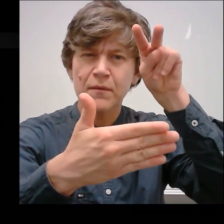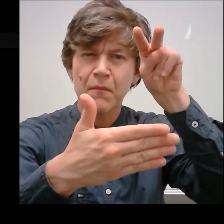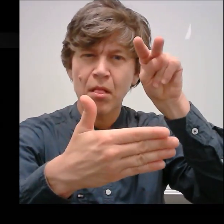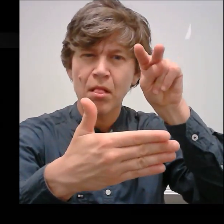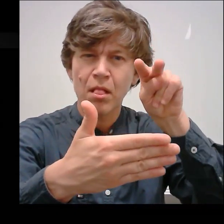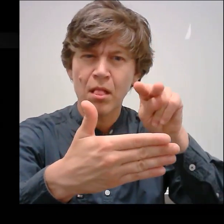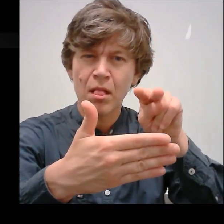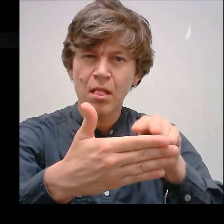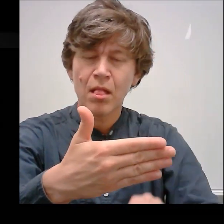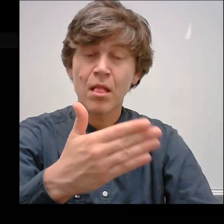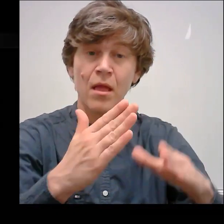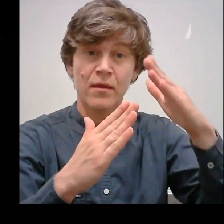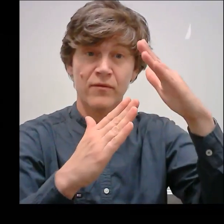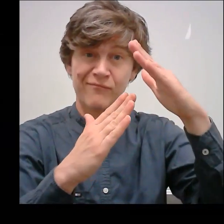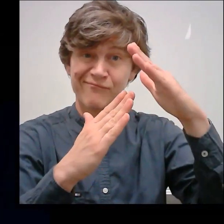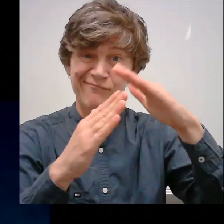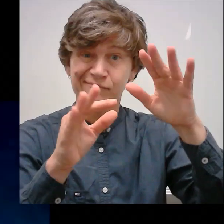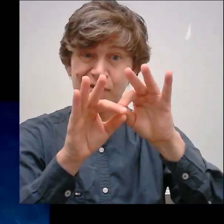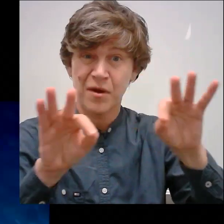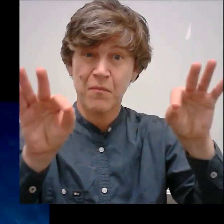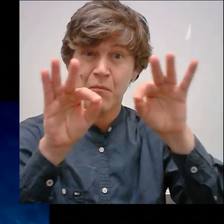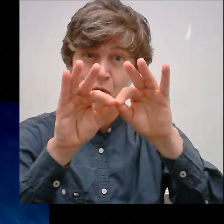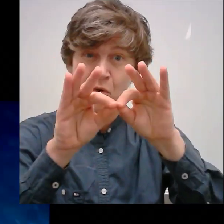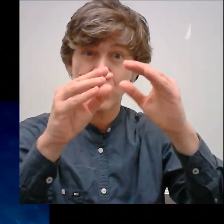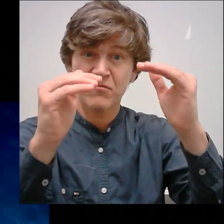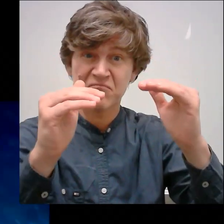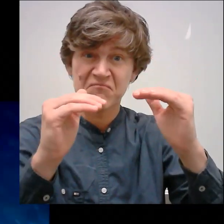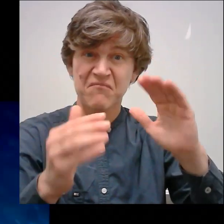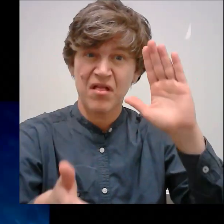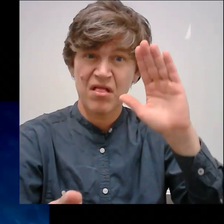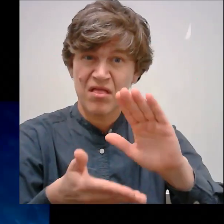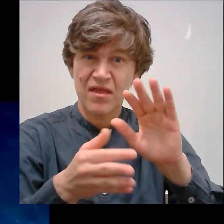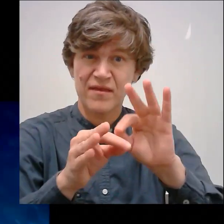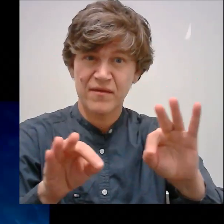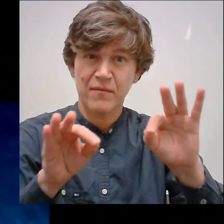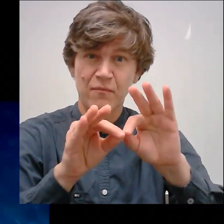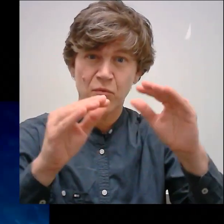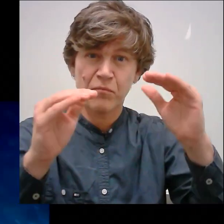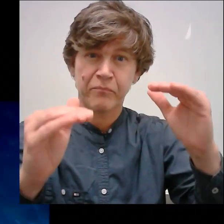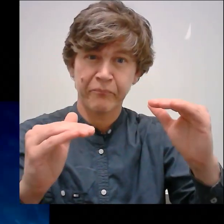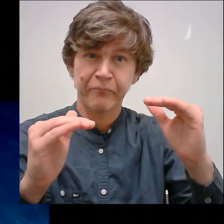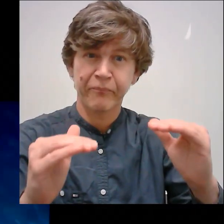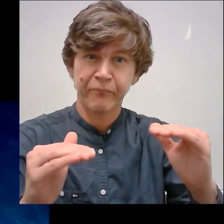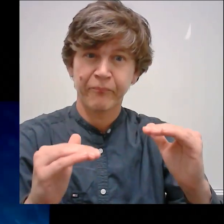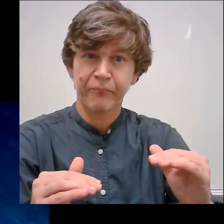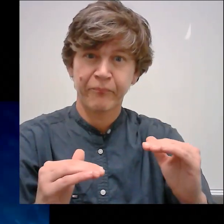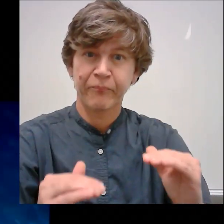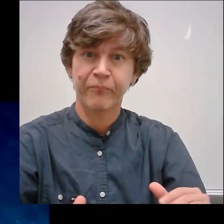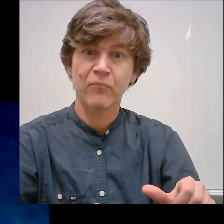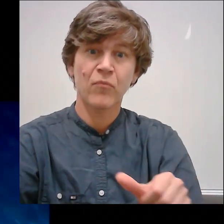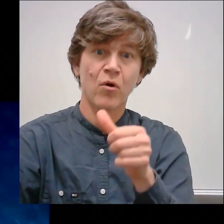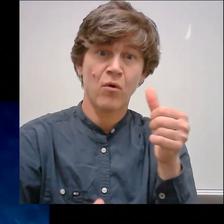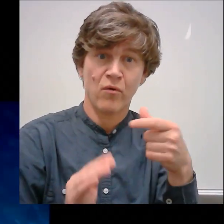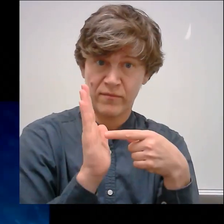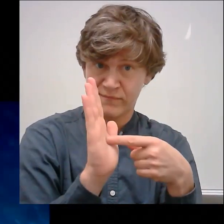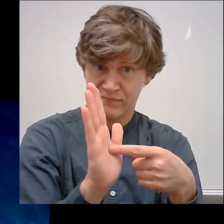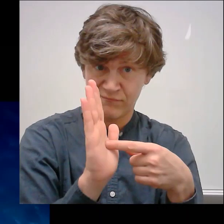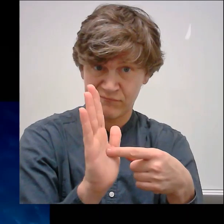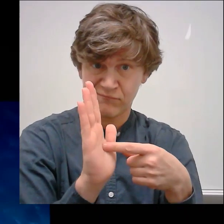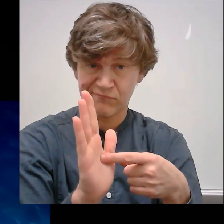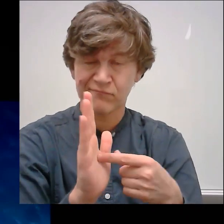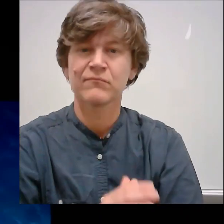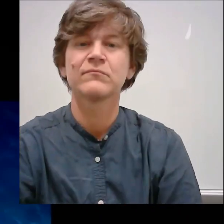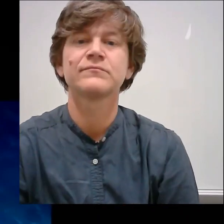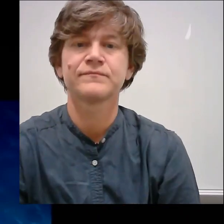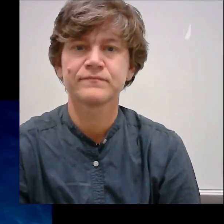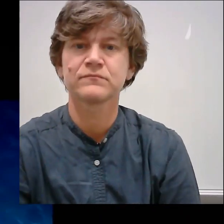content. Here's an example of temperature, value, and complementary contrast working in concert. The